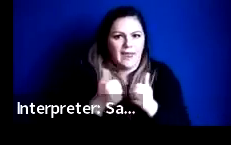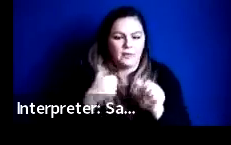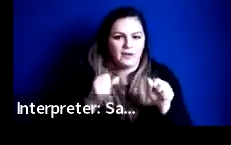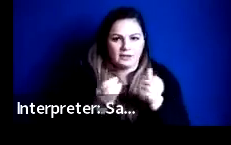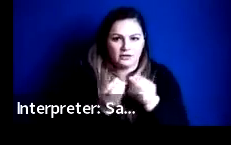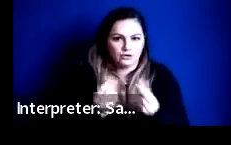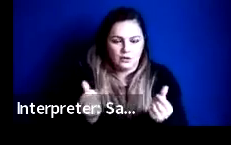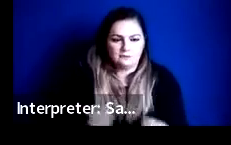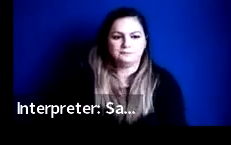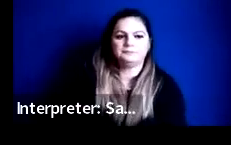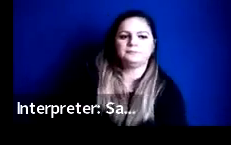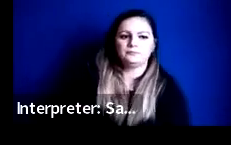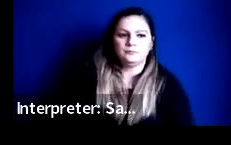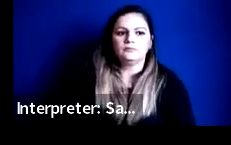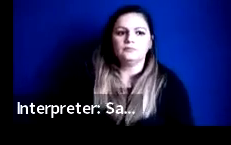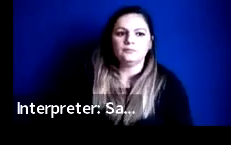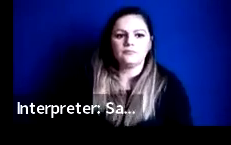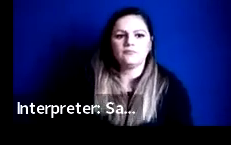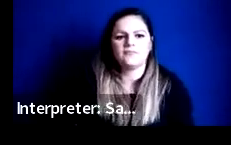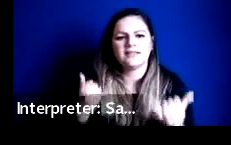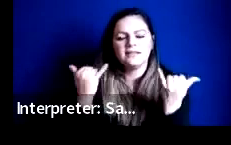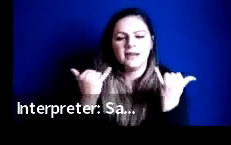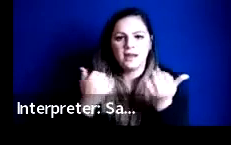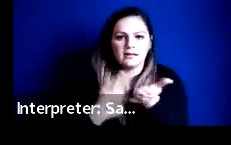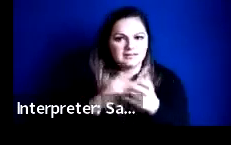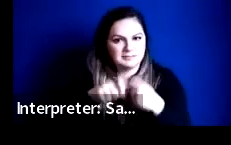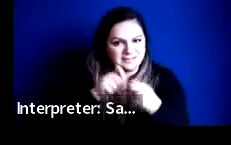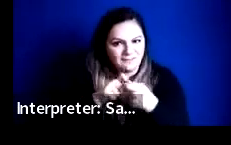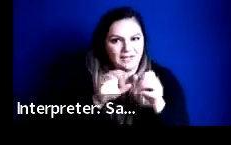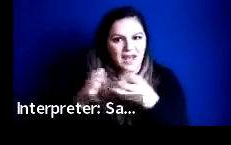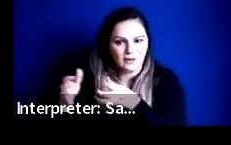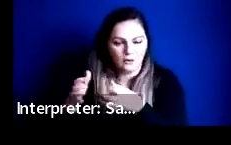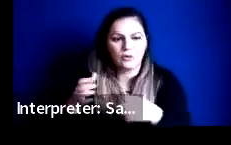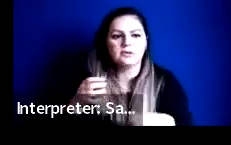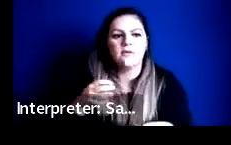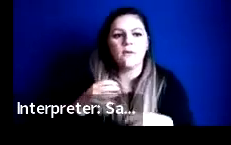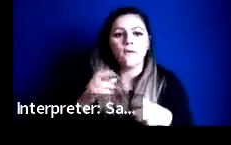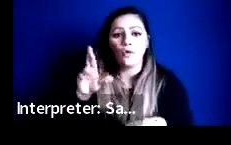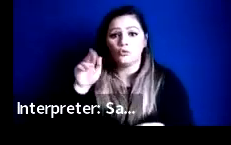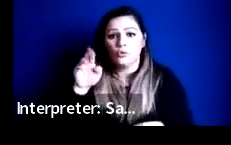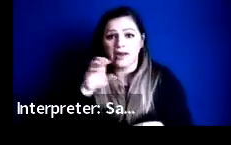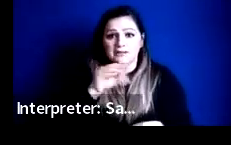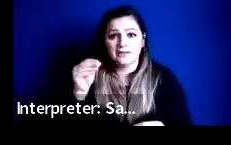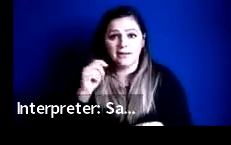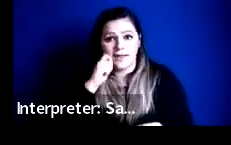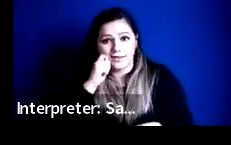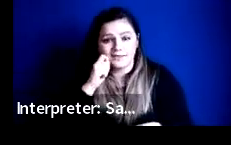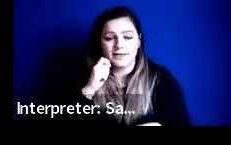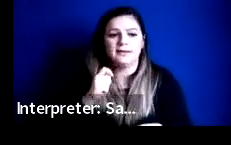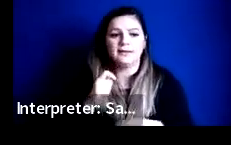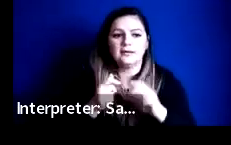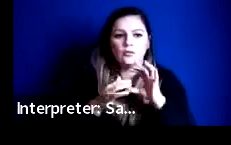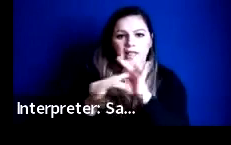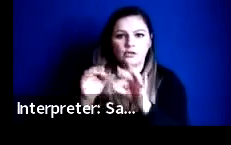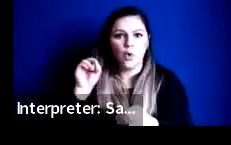of specific categories, when we look at race and ethnicity as it relates to overdose deaths, the